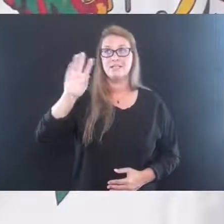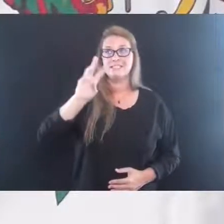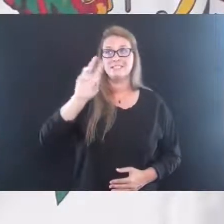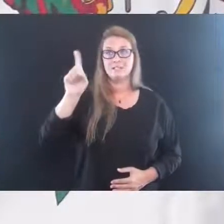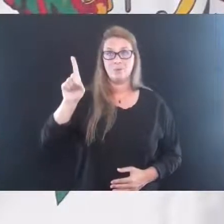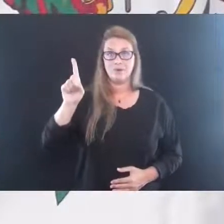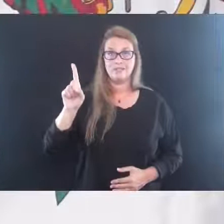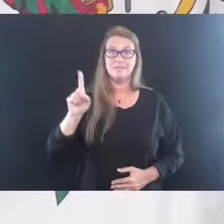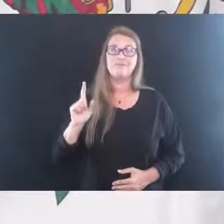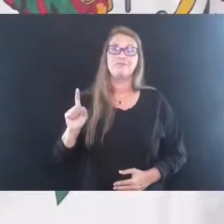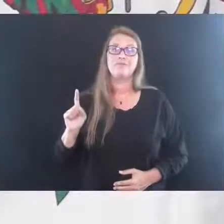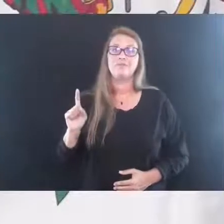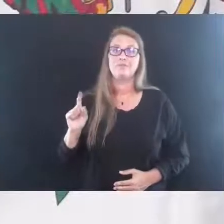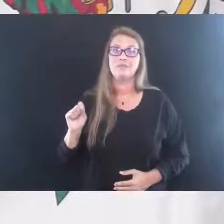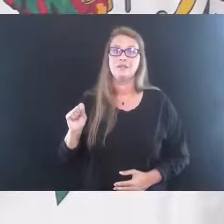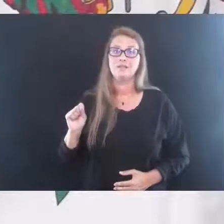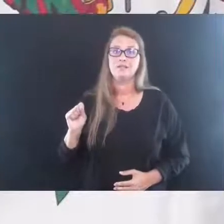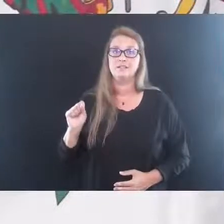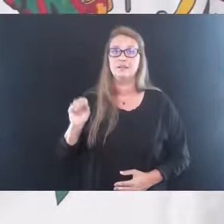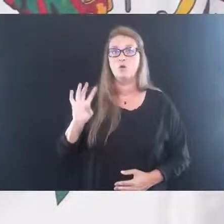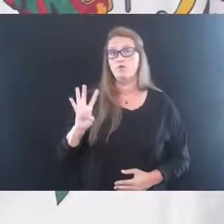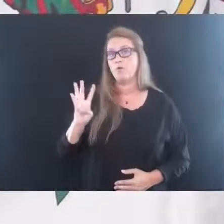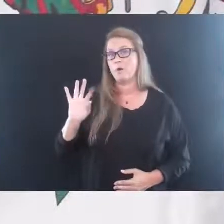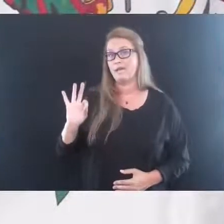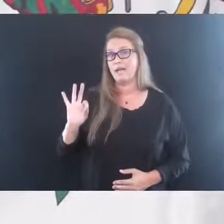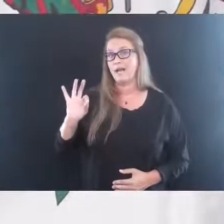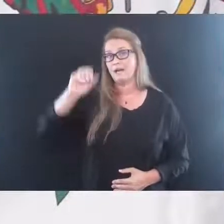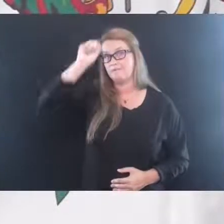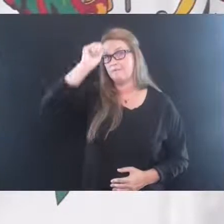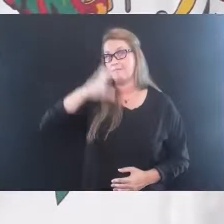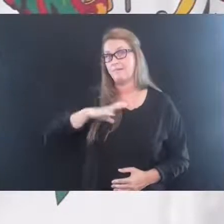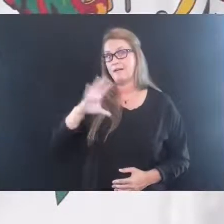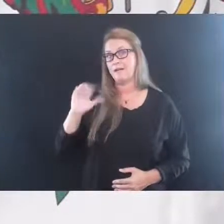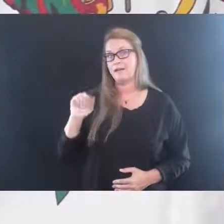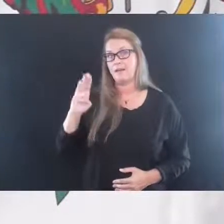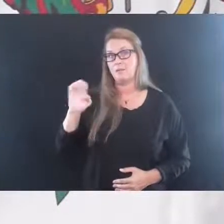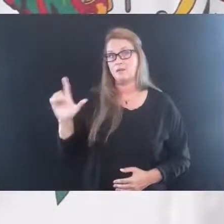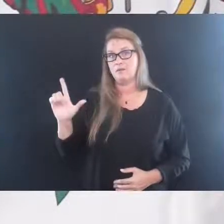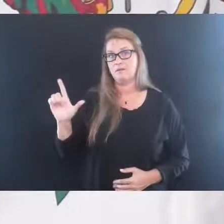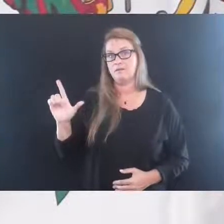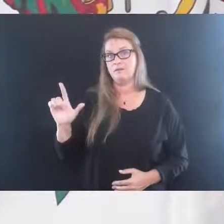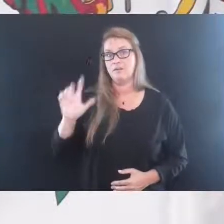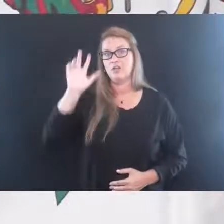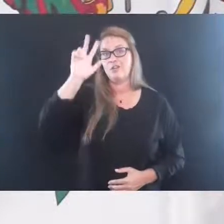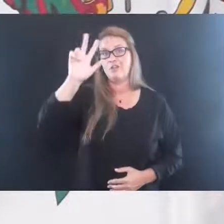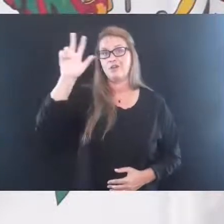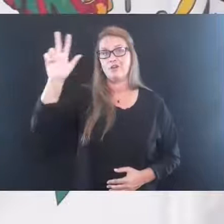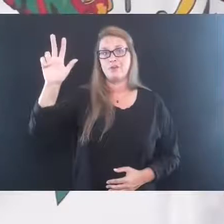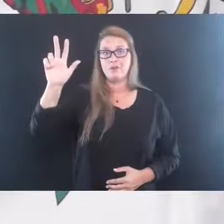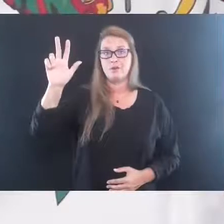3,361st death is a 49-year-old male from Cabell County. The